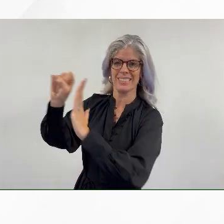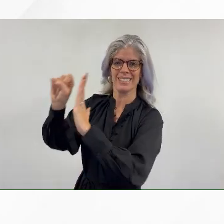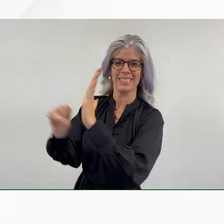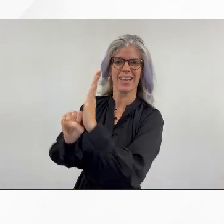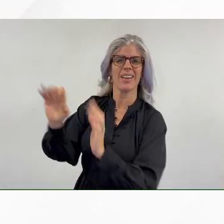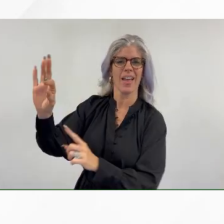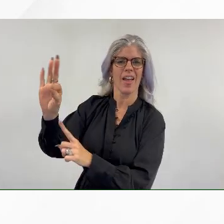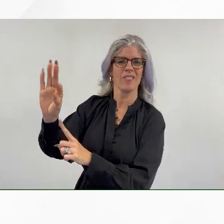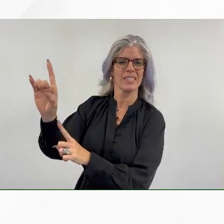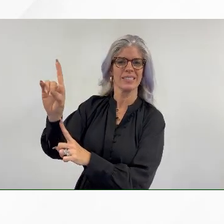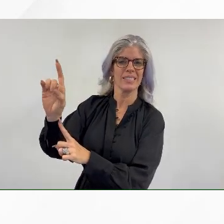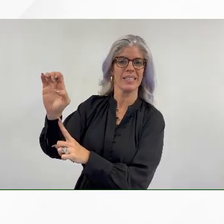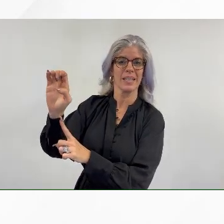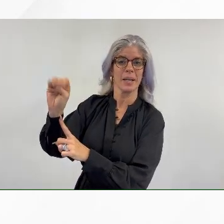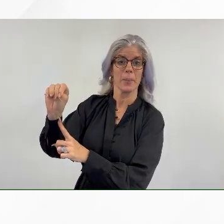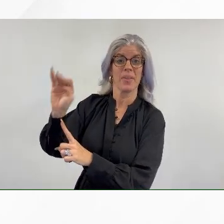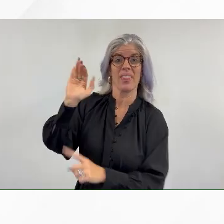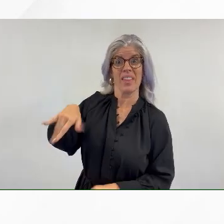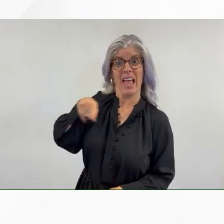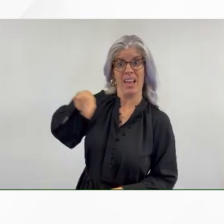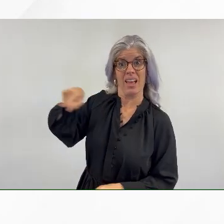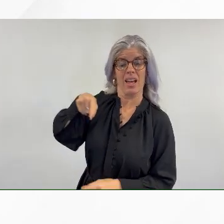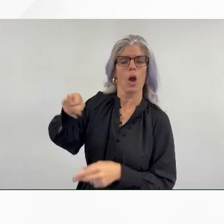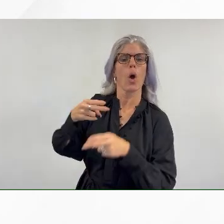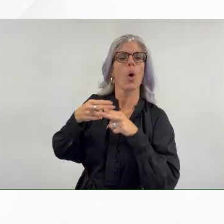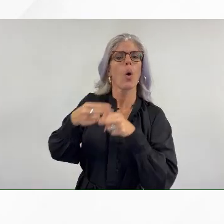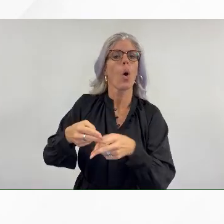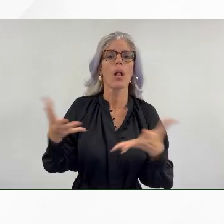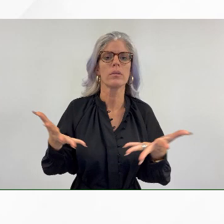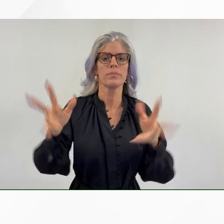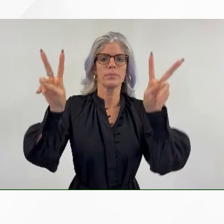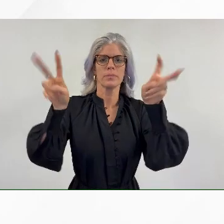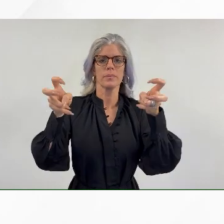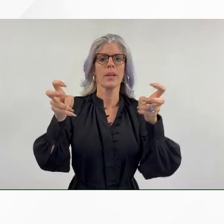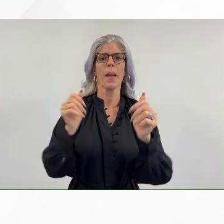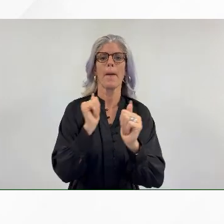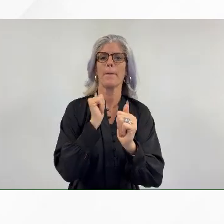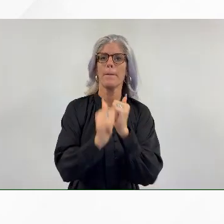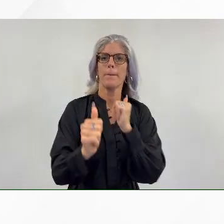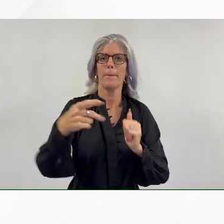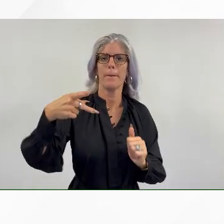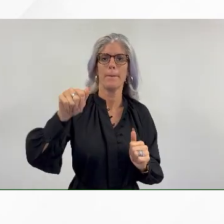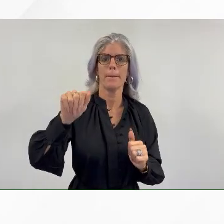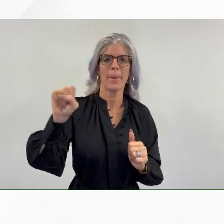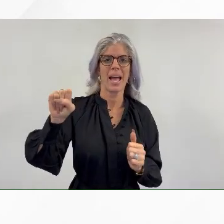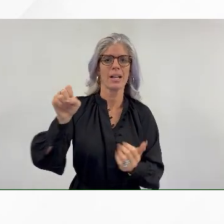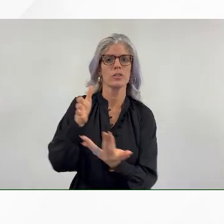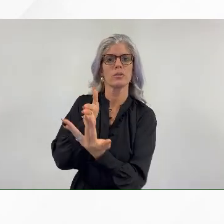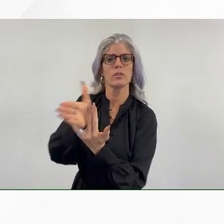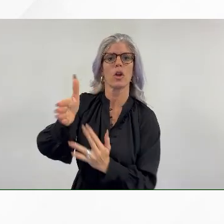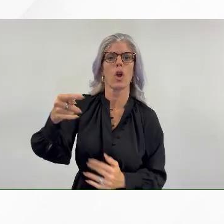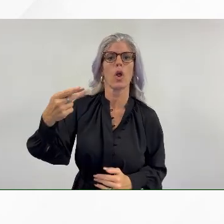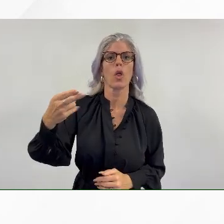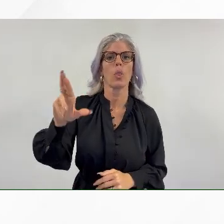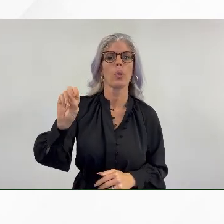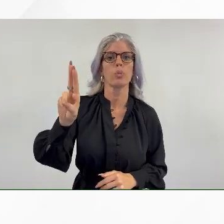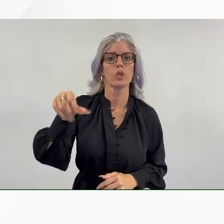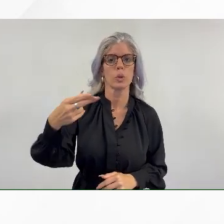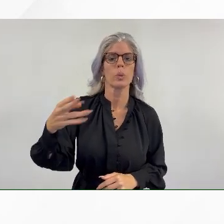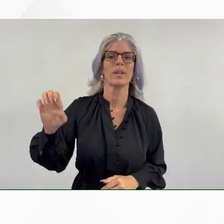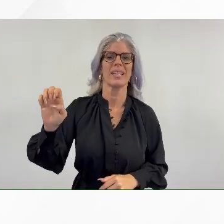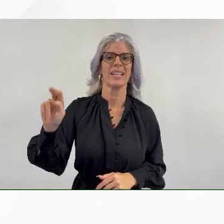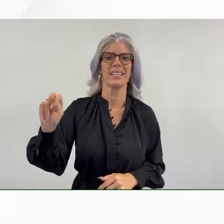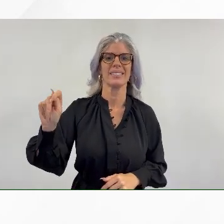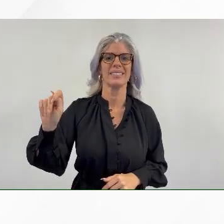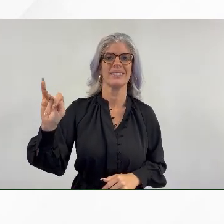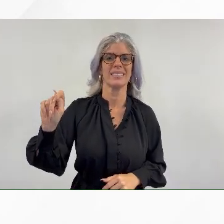entity. The funding agreement outlines the terms and conditions of accepting federal funding through the Public Assistance Program, and